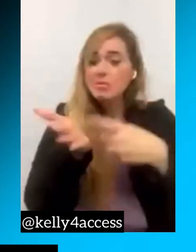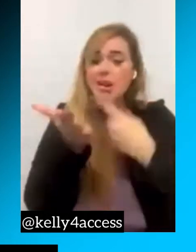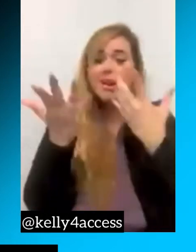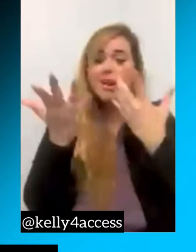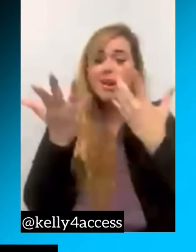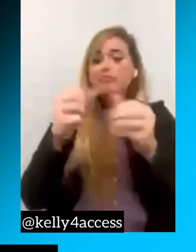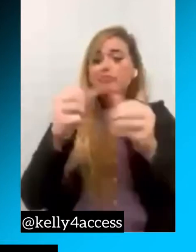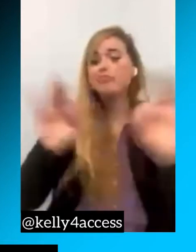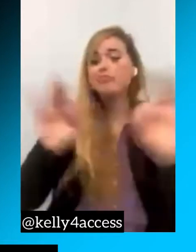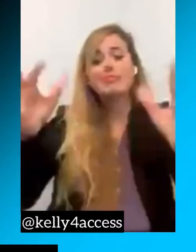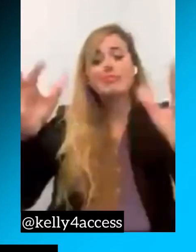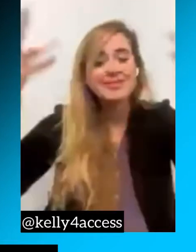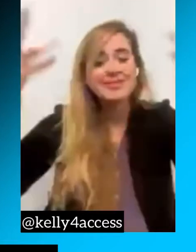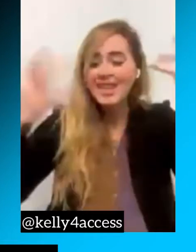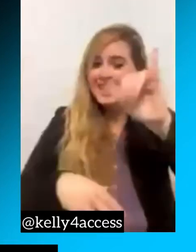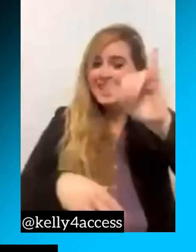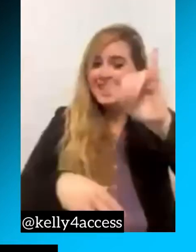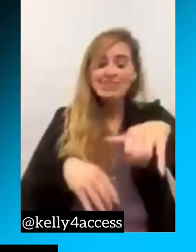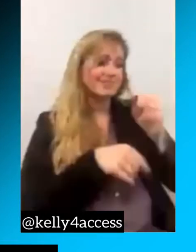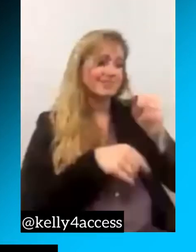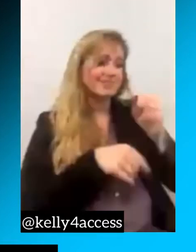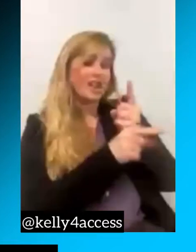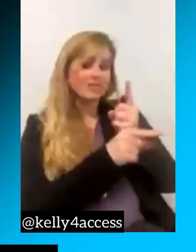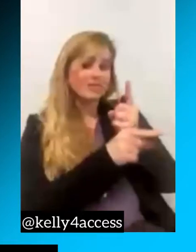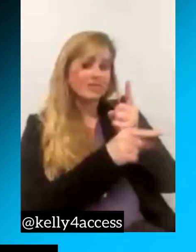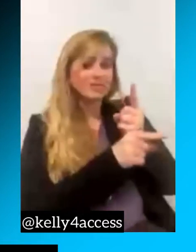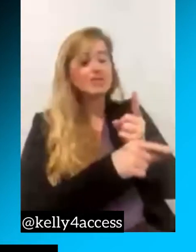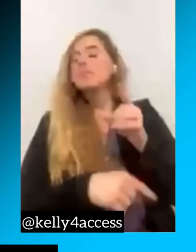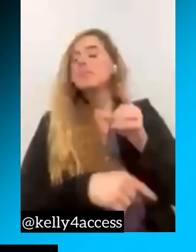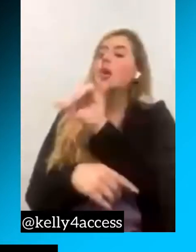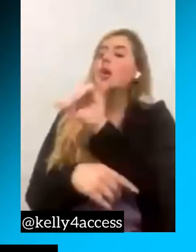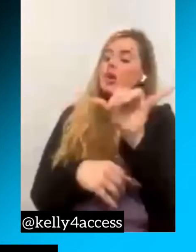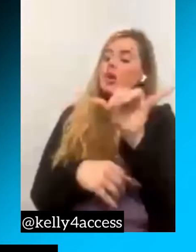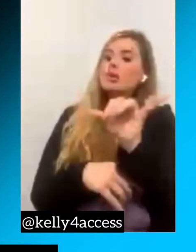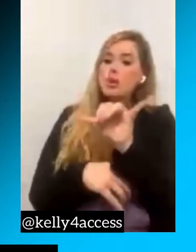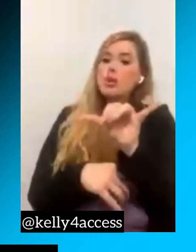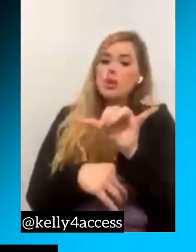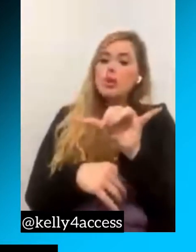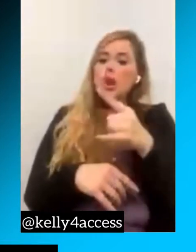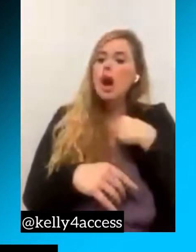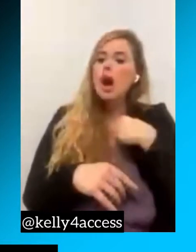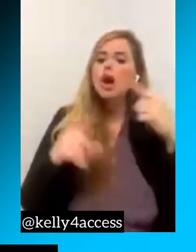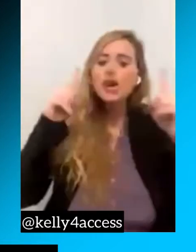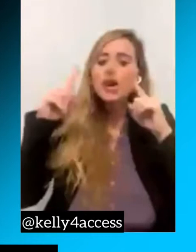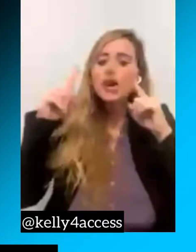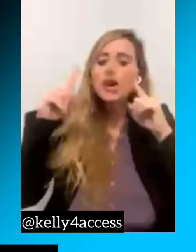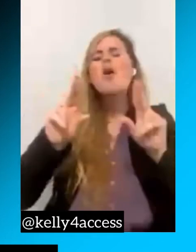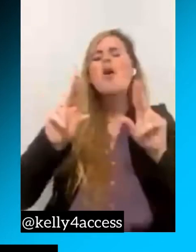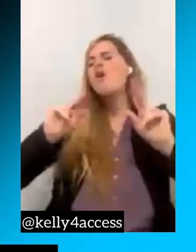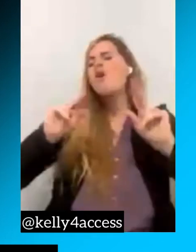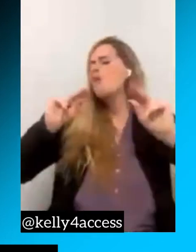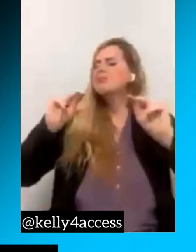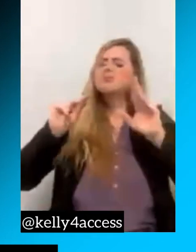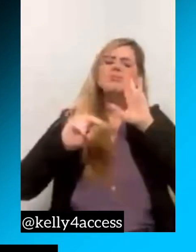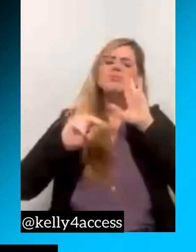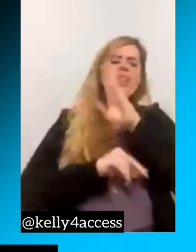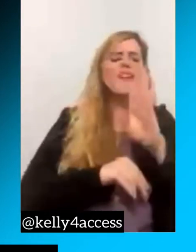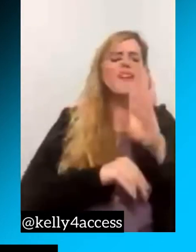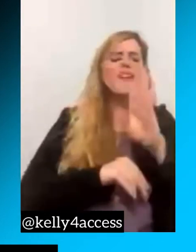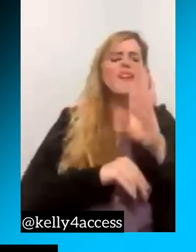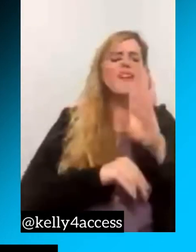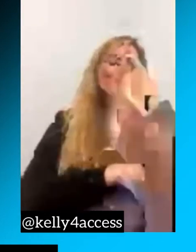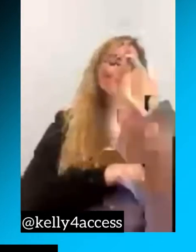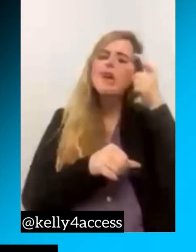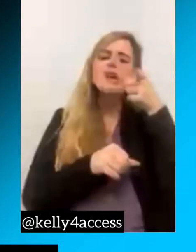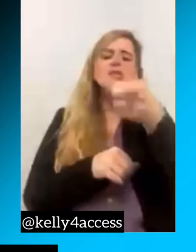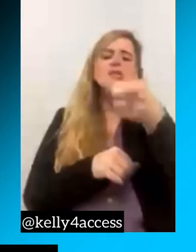So yeah. Yeah, exactly. But also what I've heard is that it will never work because jealousy is a normal thing and